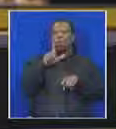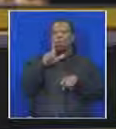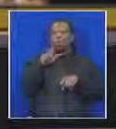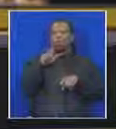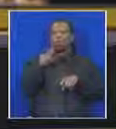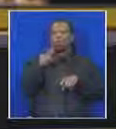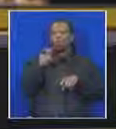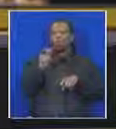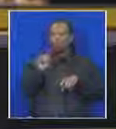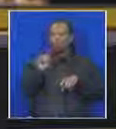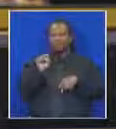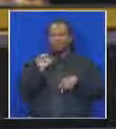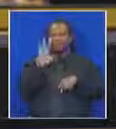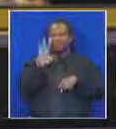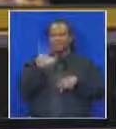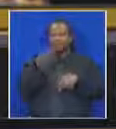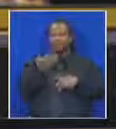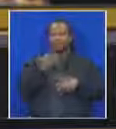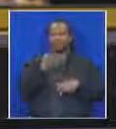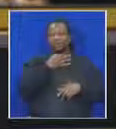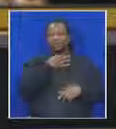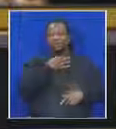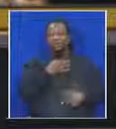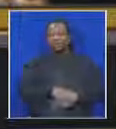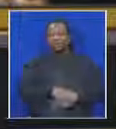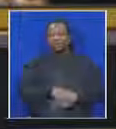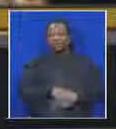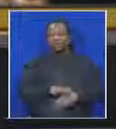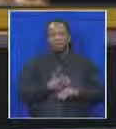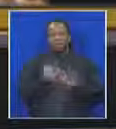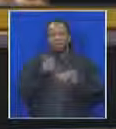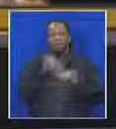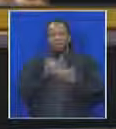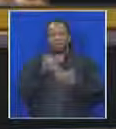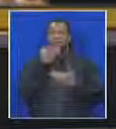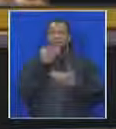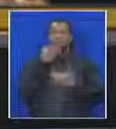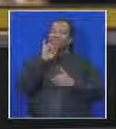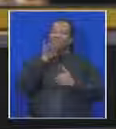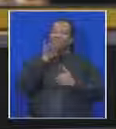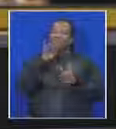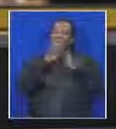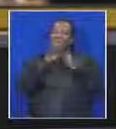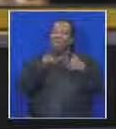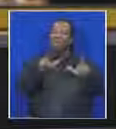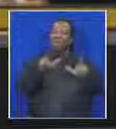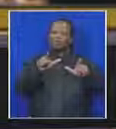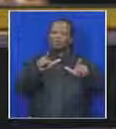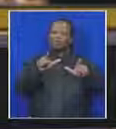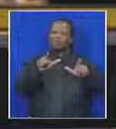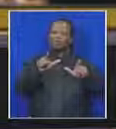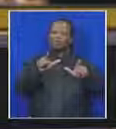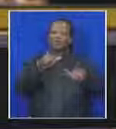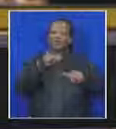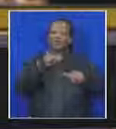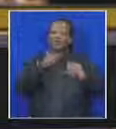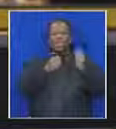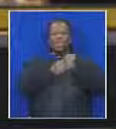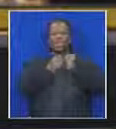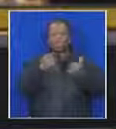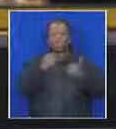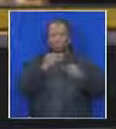of his speeches because abantu bafuna mamel. Can you ask them to stop rising on frivolous points of orders and allow us to conclude